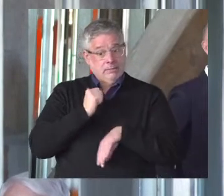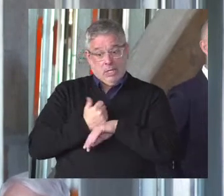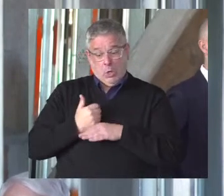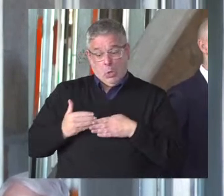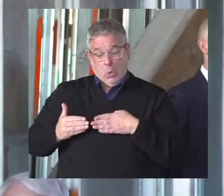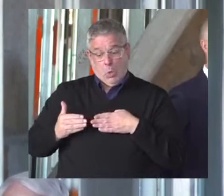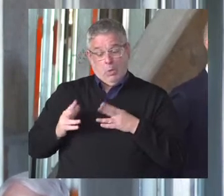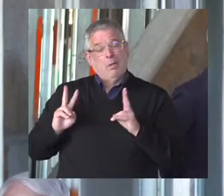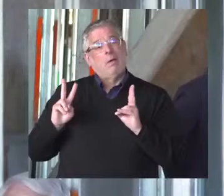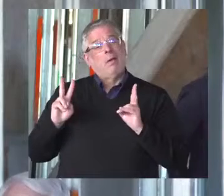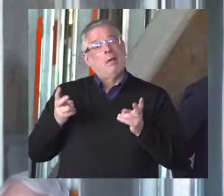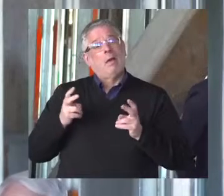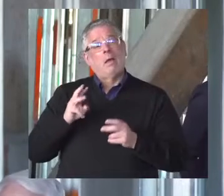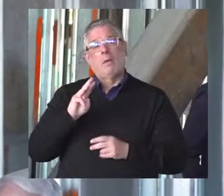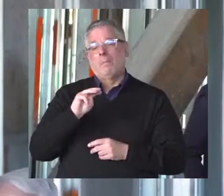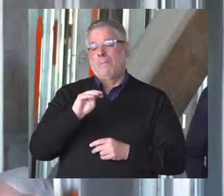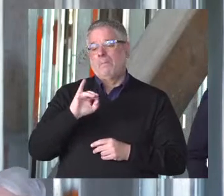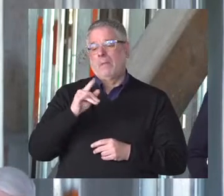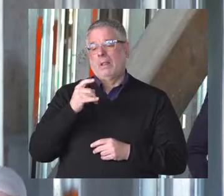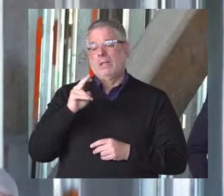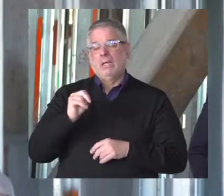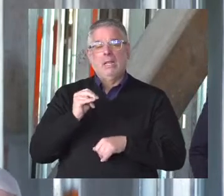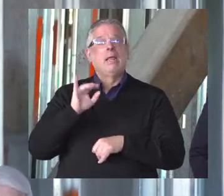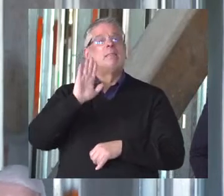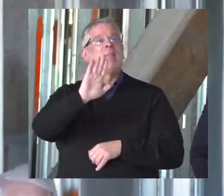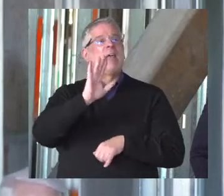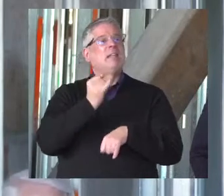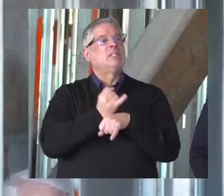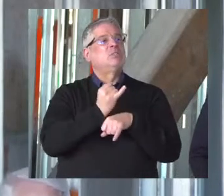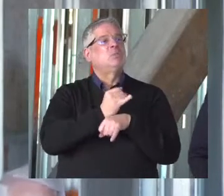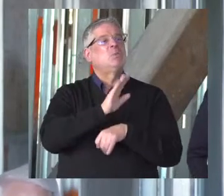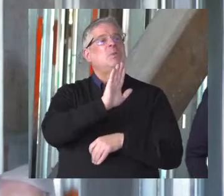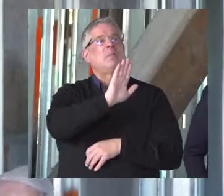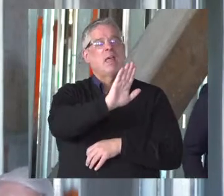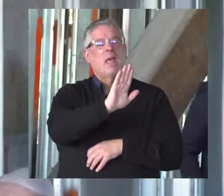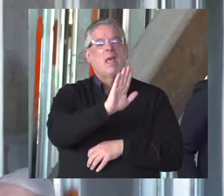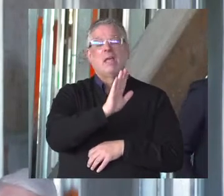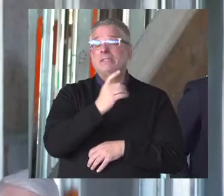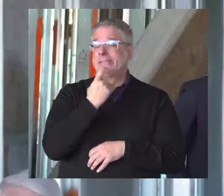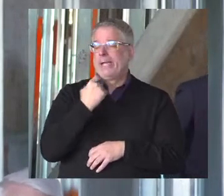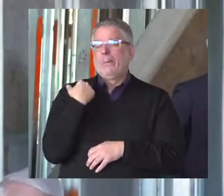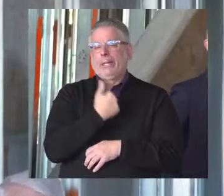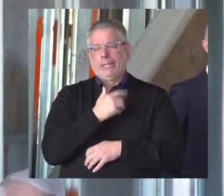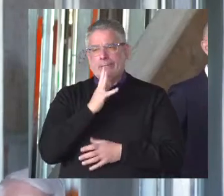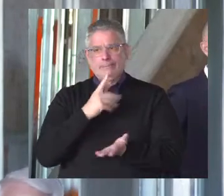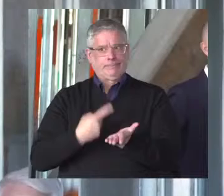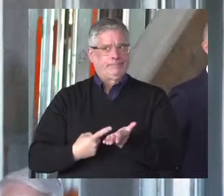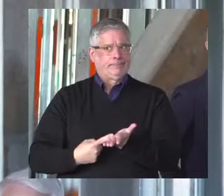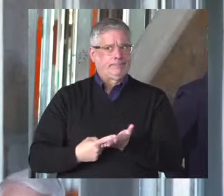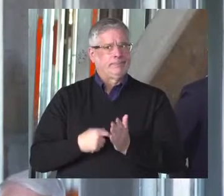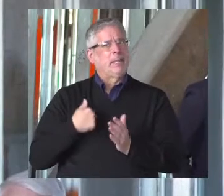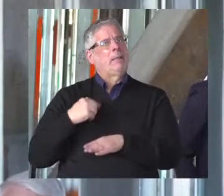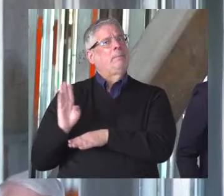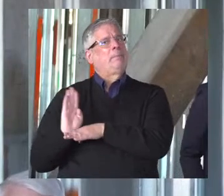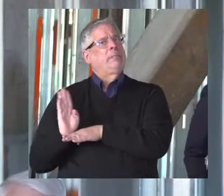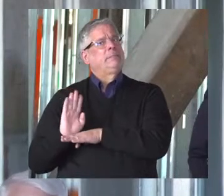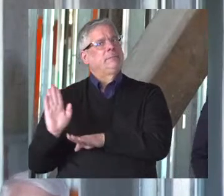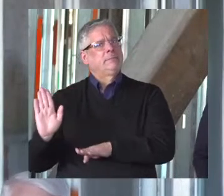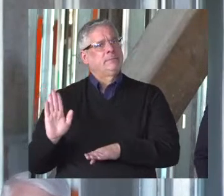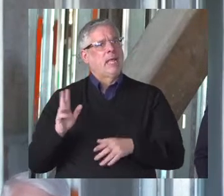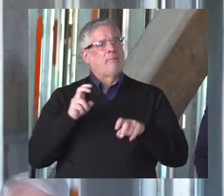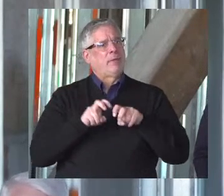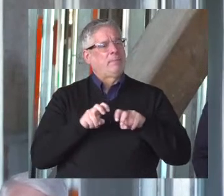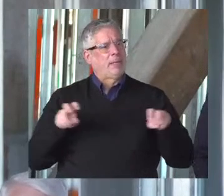corner by Michael Milken at the Milken Institute and Gary Michelson, who said, we need to talk to you. I said, I'm busy. I've got a